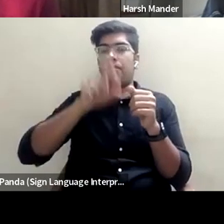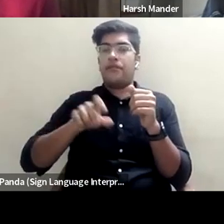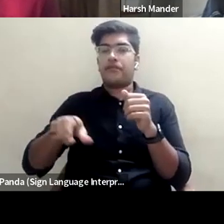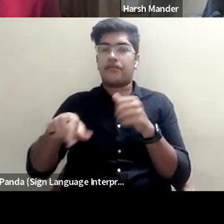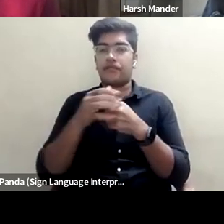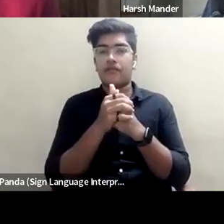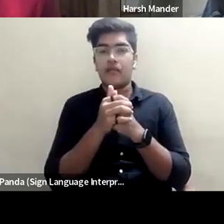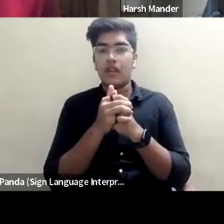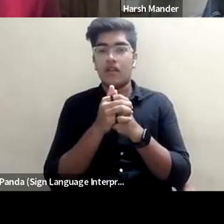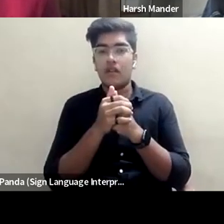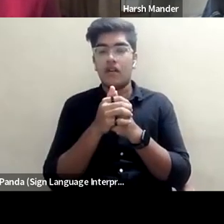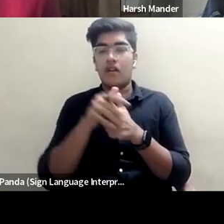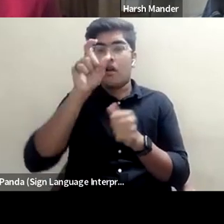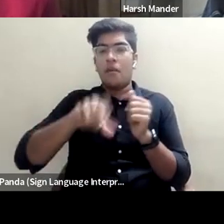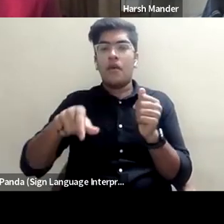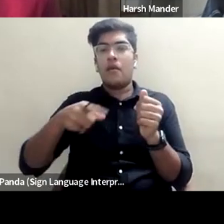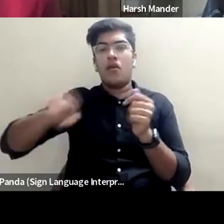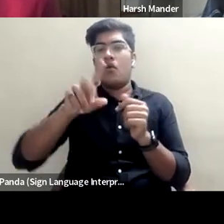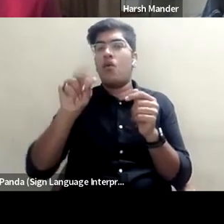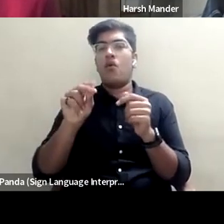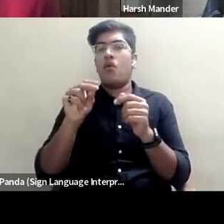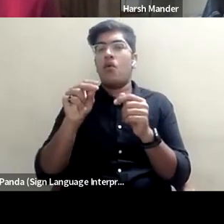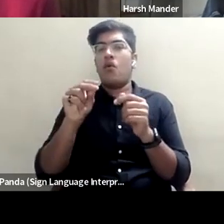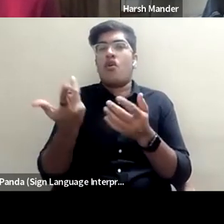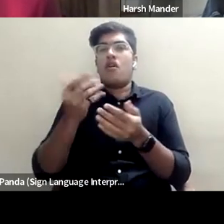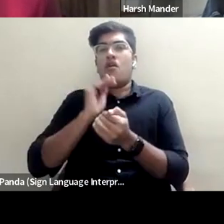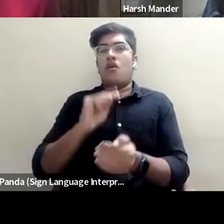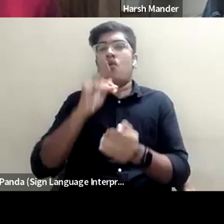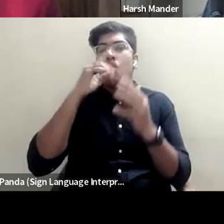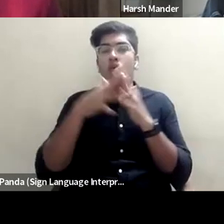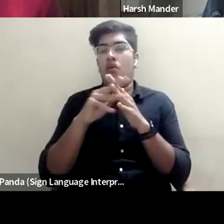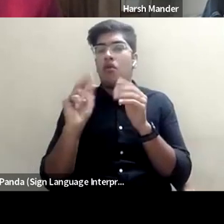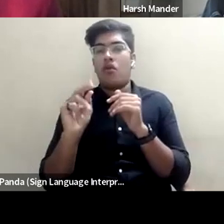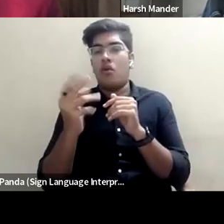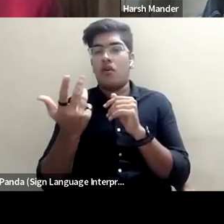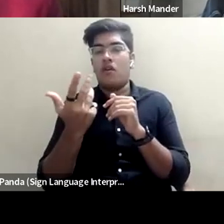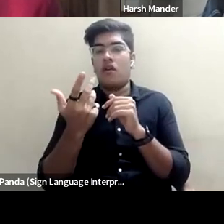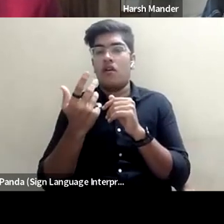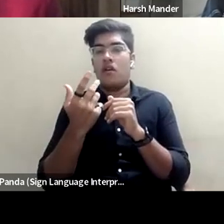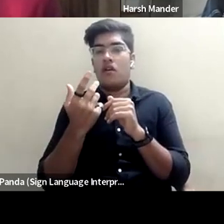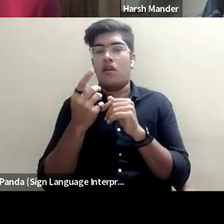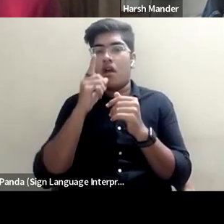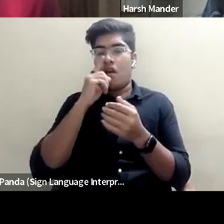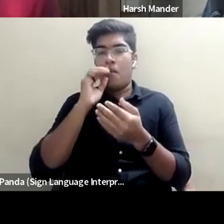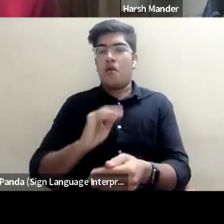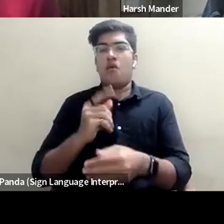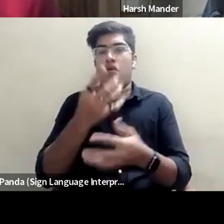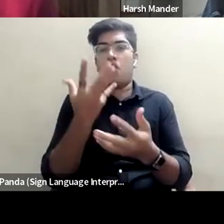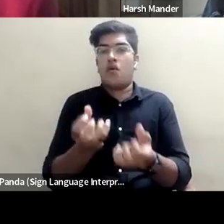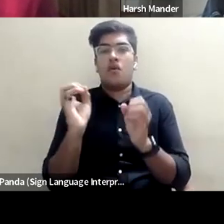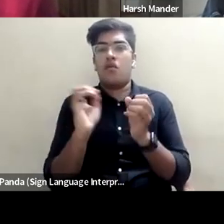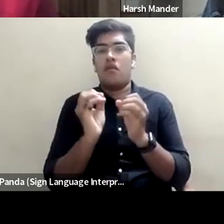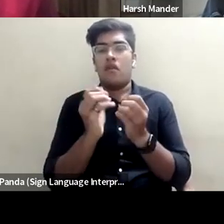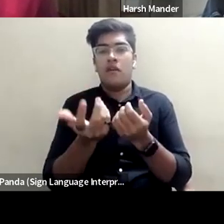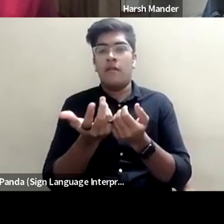that people don't want girls. And they used to have this amniocentesis test,